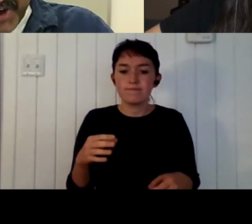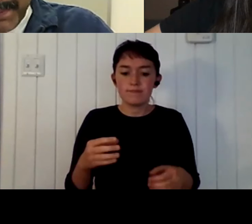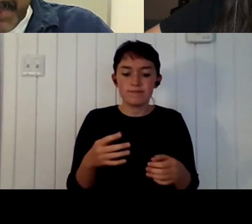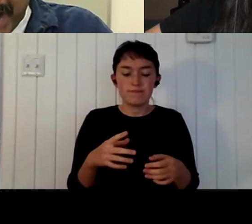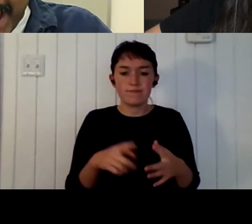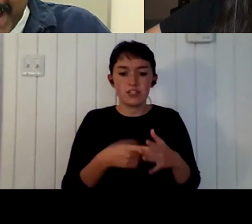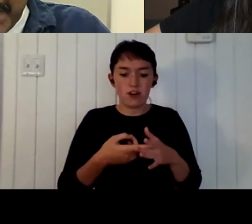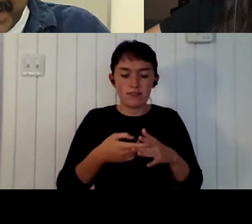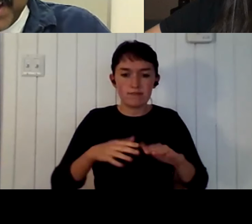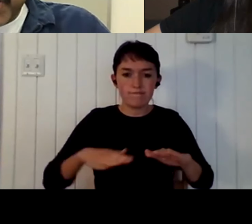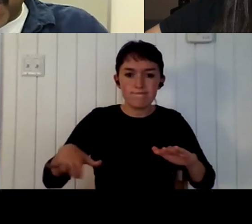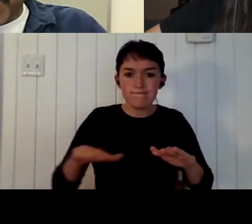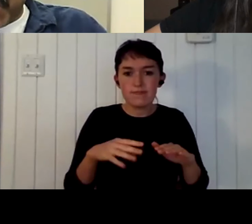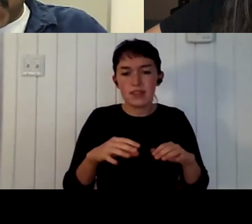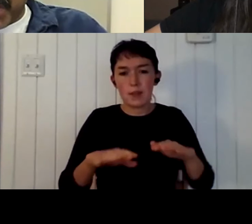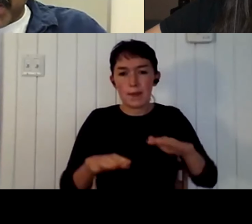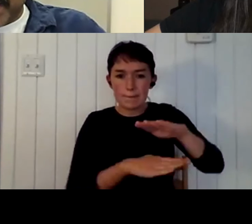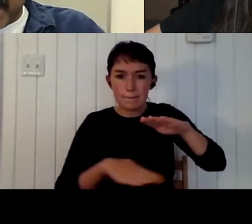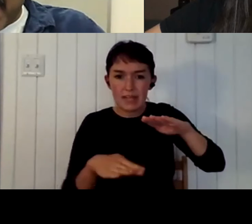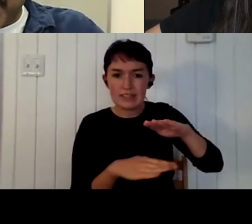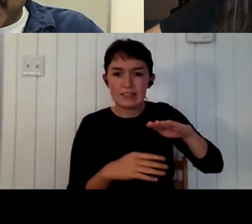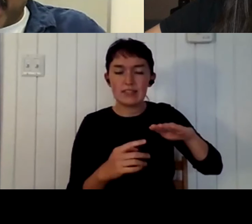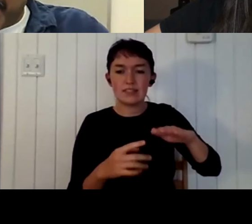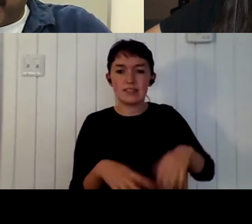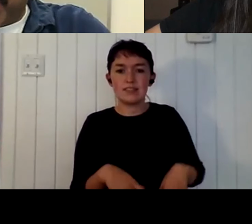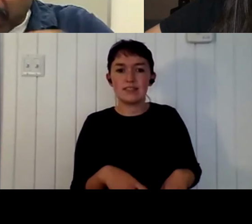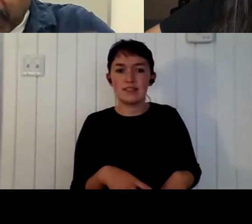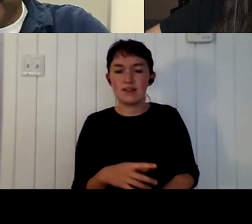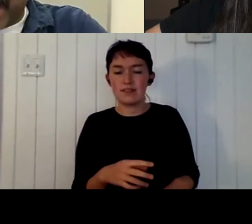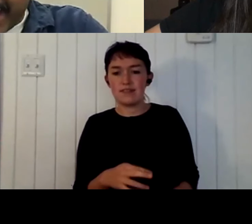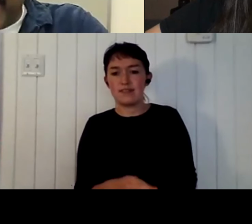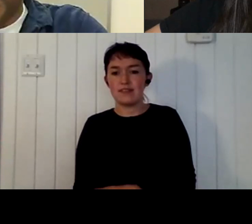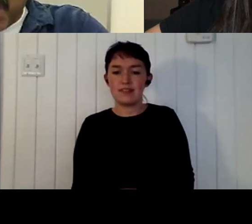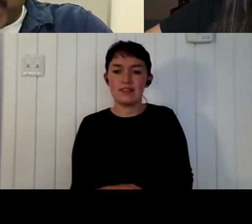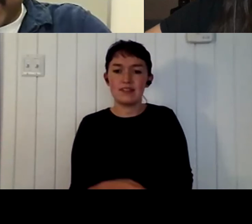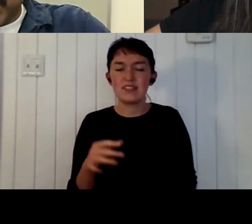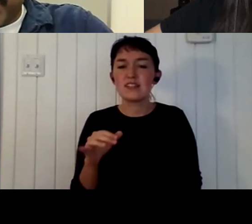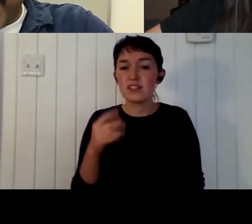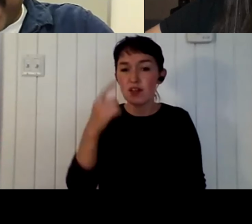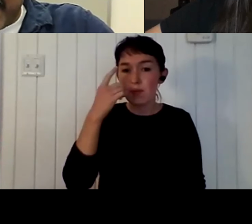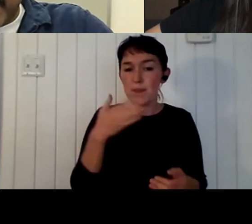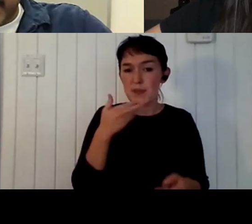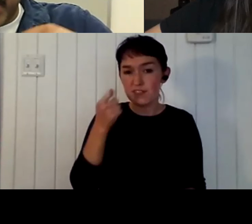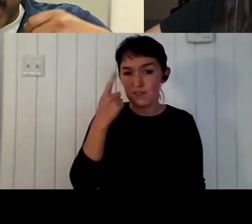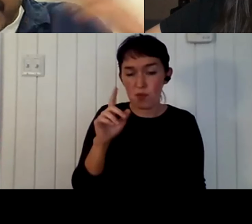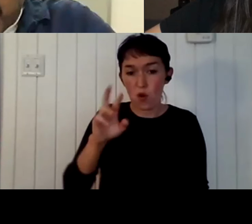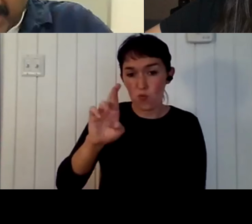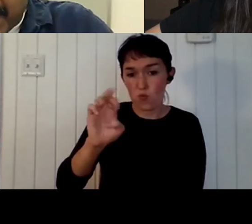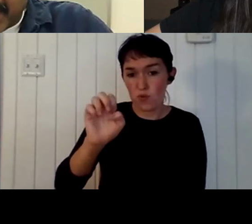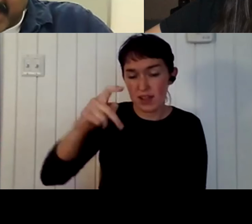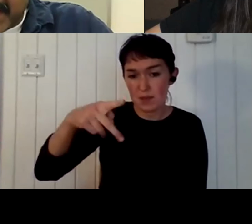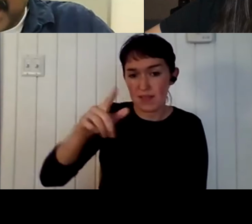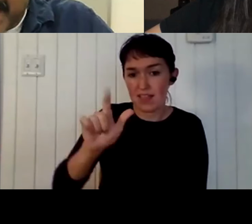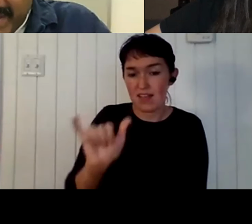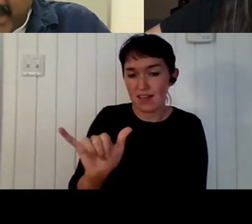very, very primed to undergo the things that Emily talked about, like replay, right? So the fact that something important